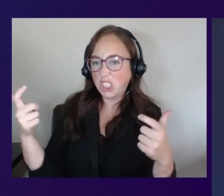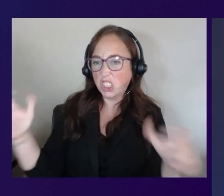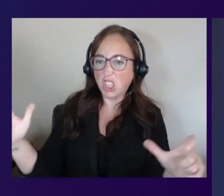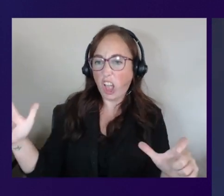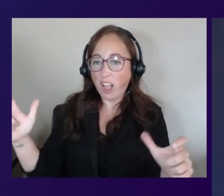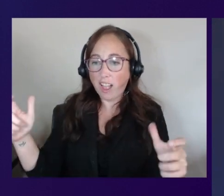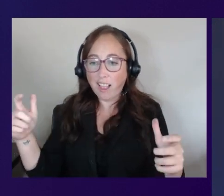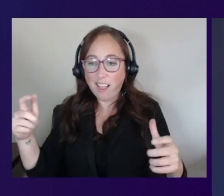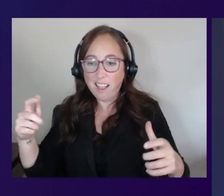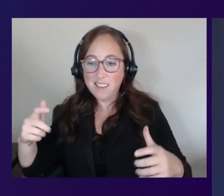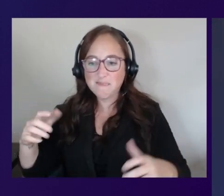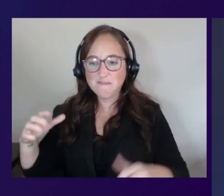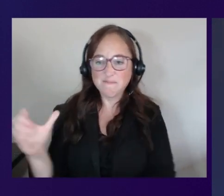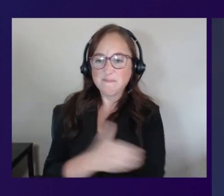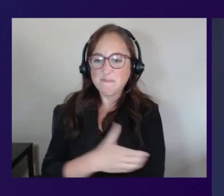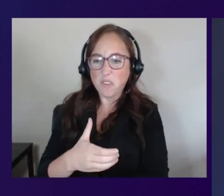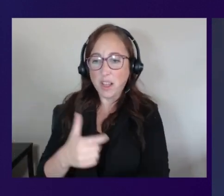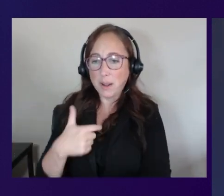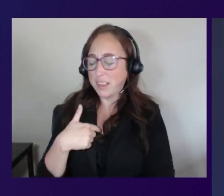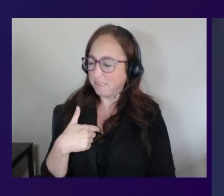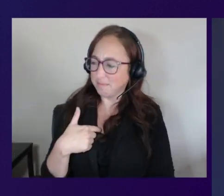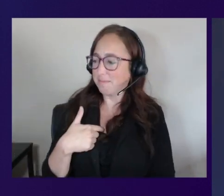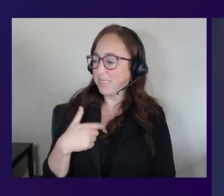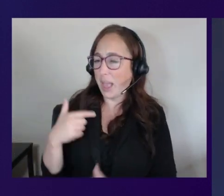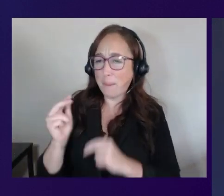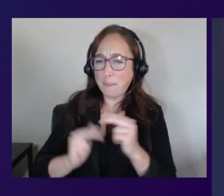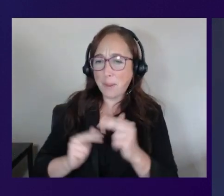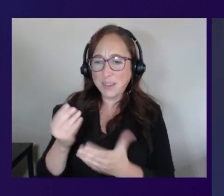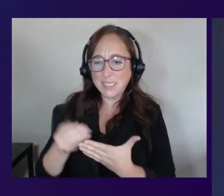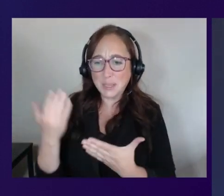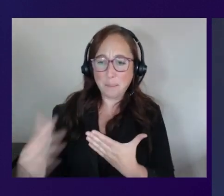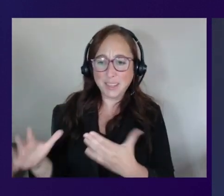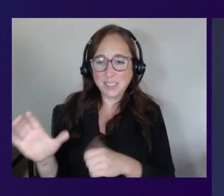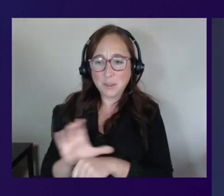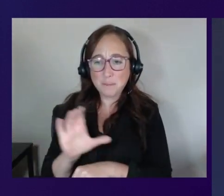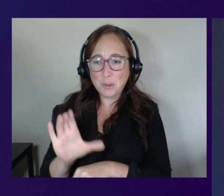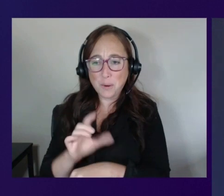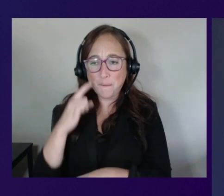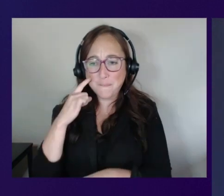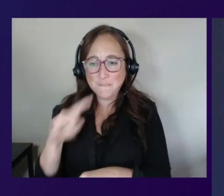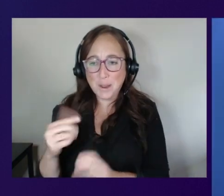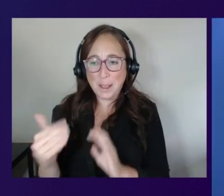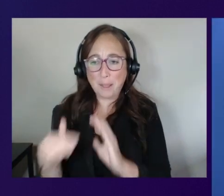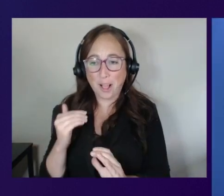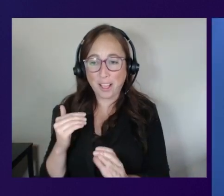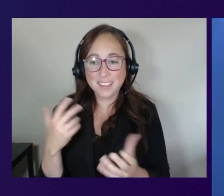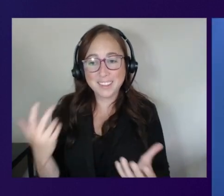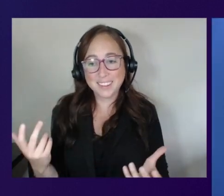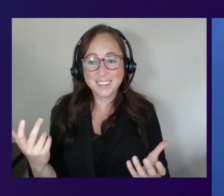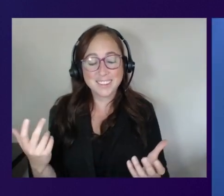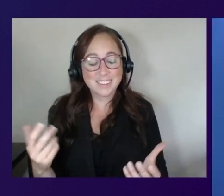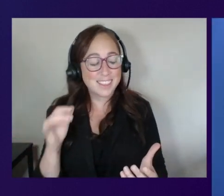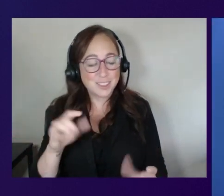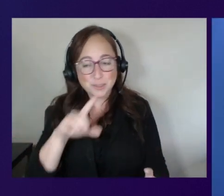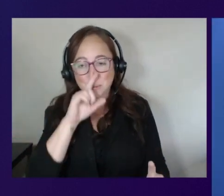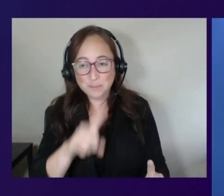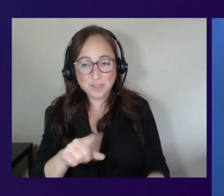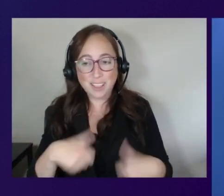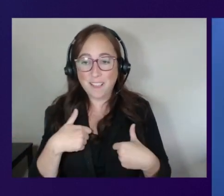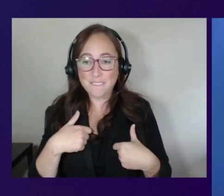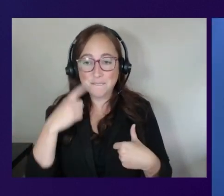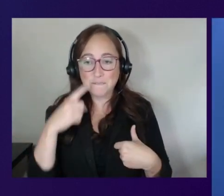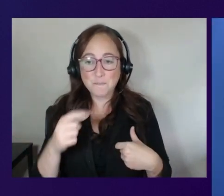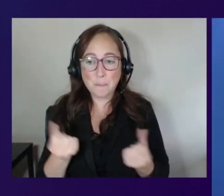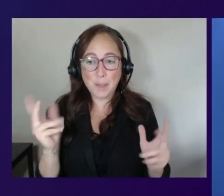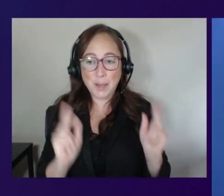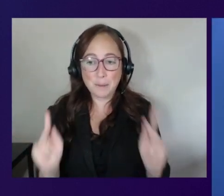like, what did I do? Yeah, very expensive way to run email. Exactly. Yeah, that's right. And so, I mean, that's the reality for a lot of people, right? Like, they don't